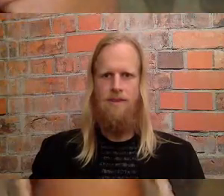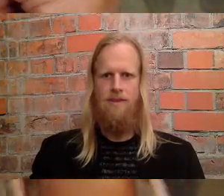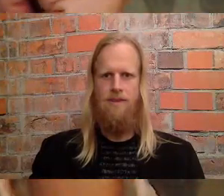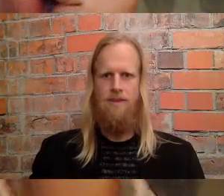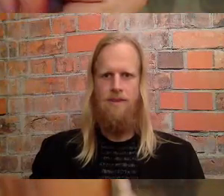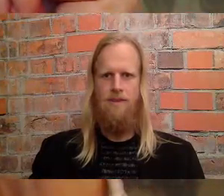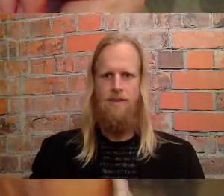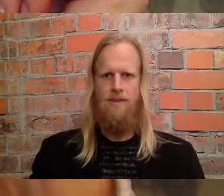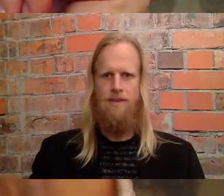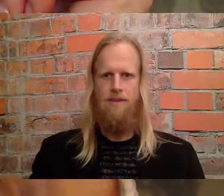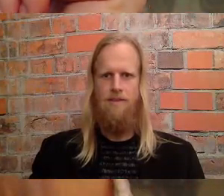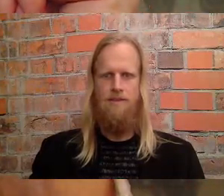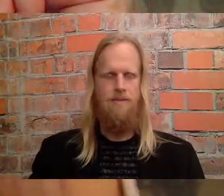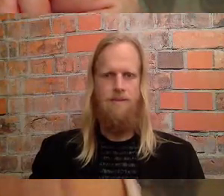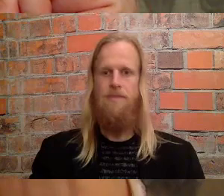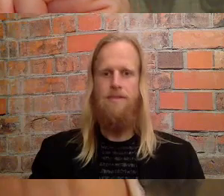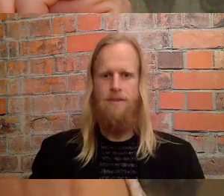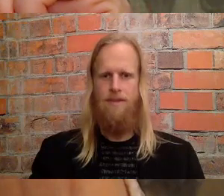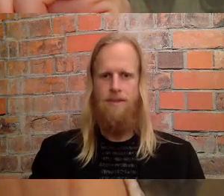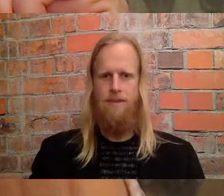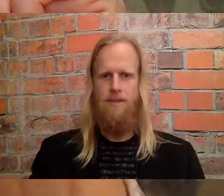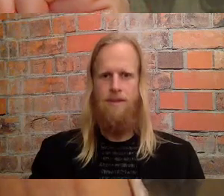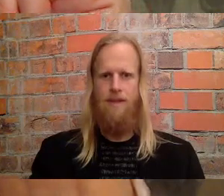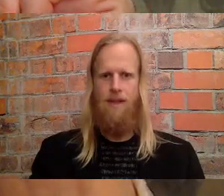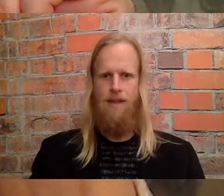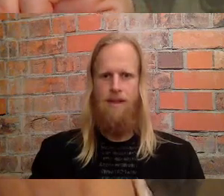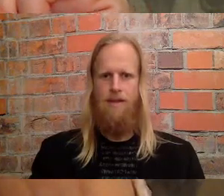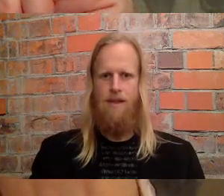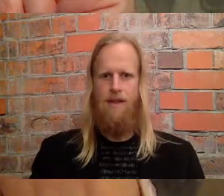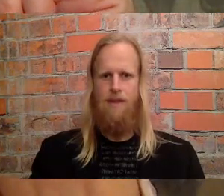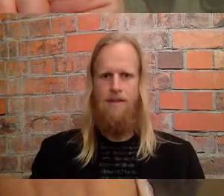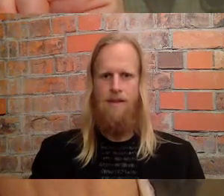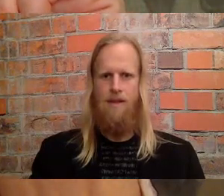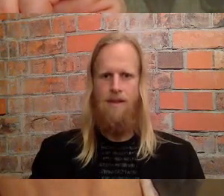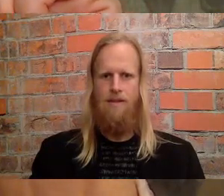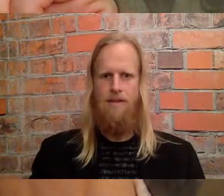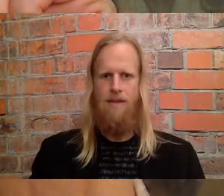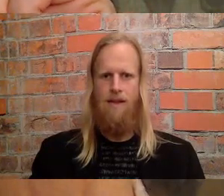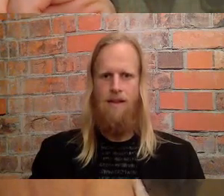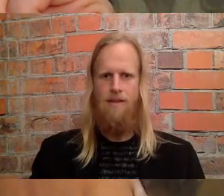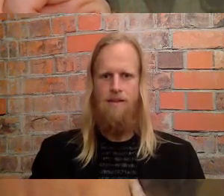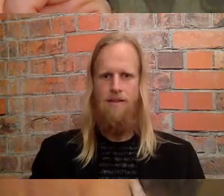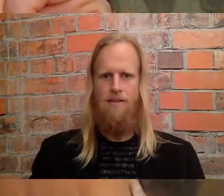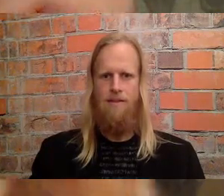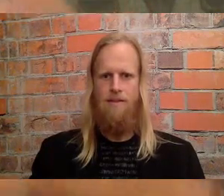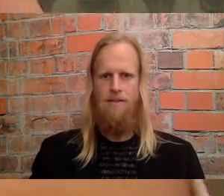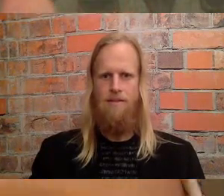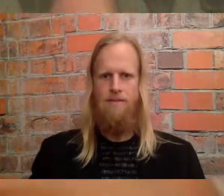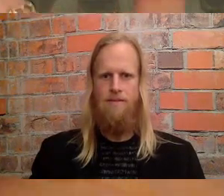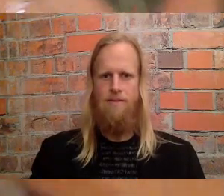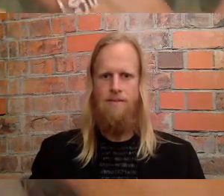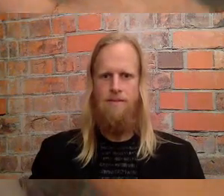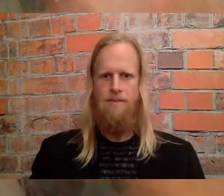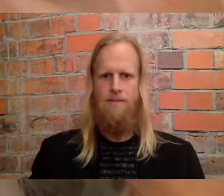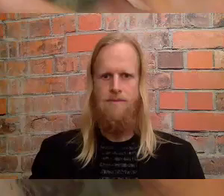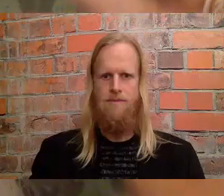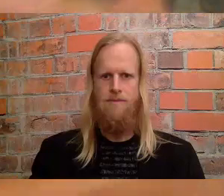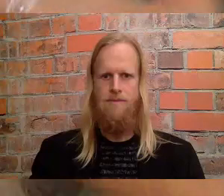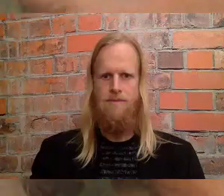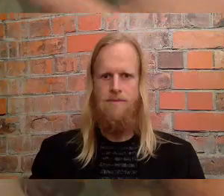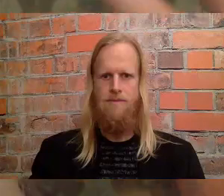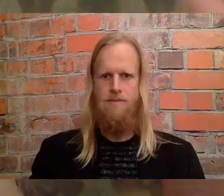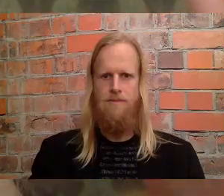grow. So into the core causes we go. You don't have to answer every question, but these will help